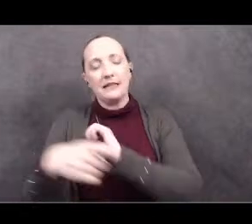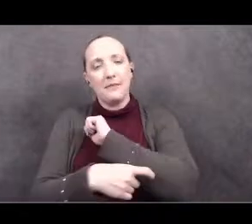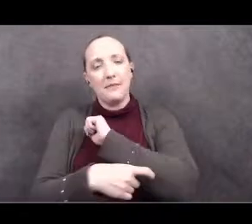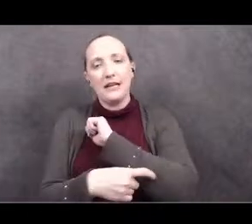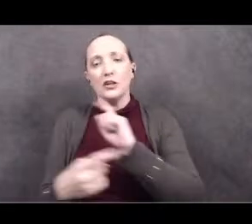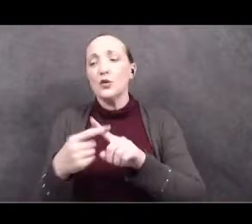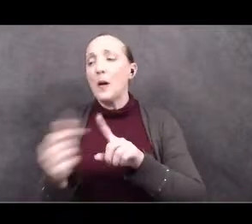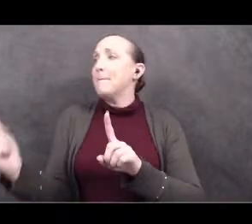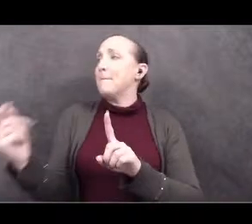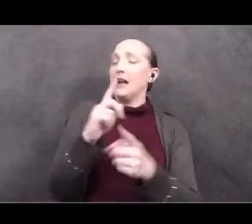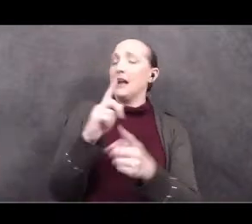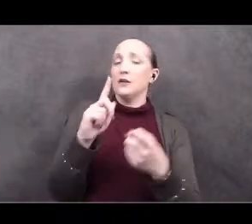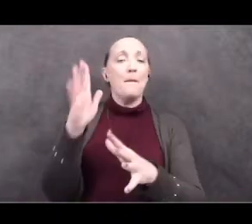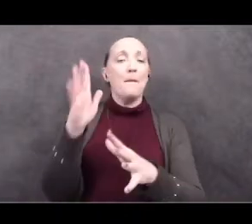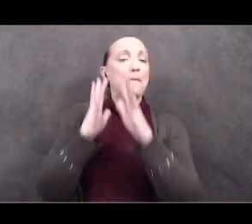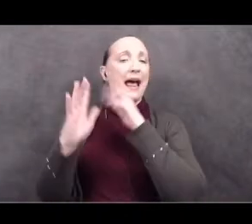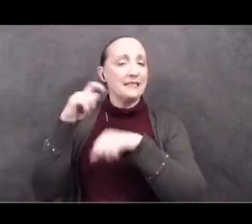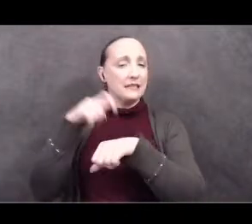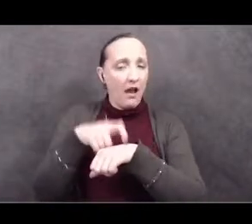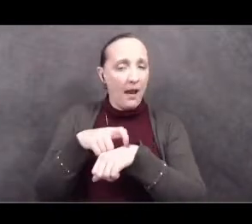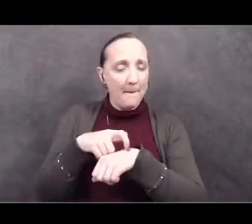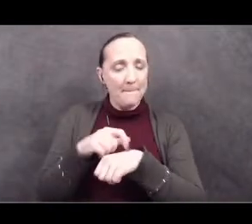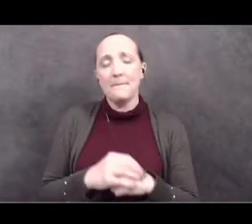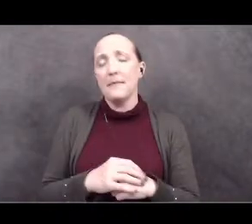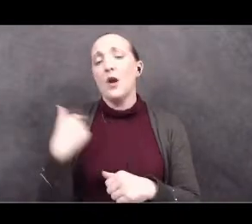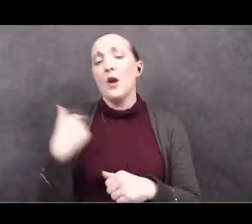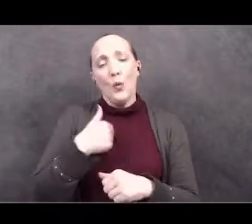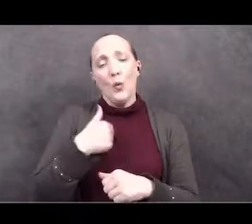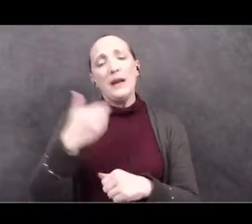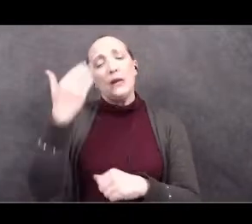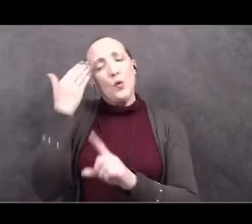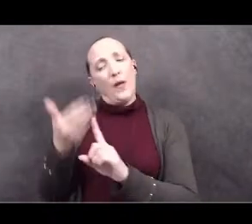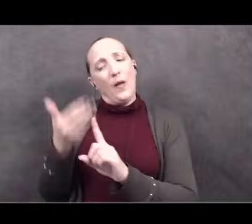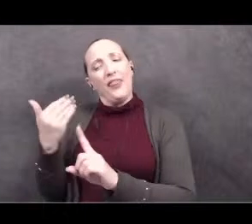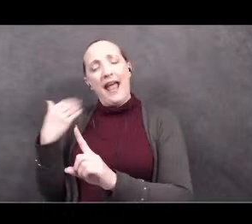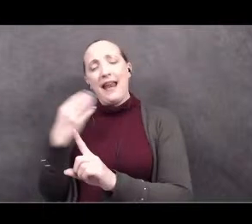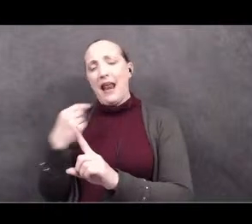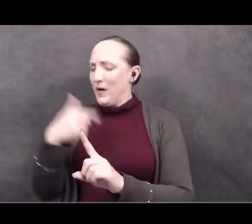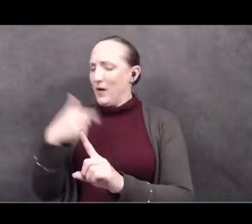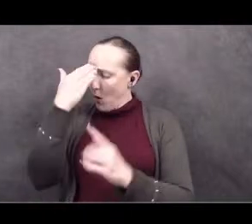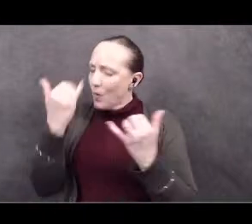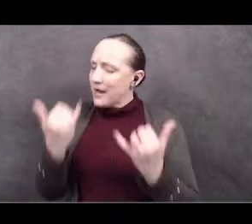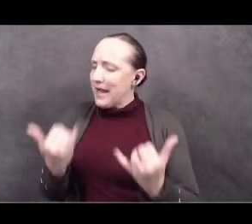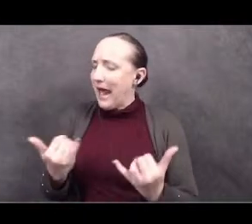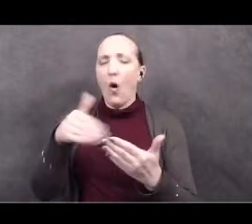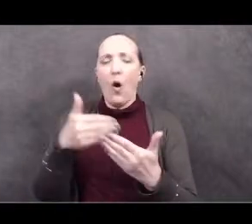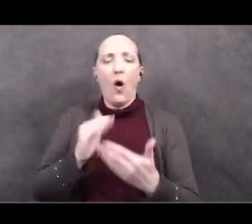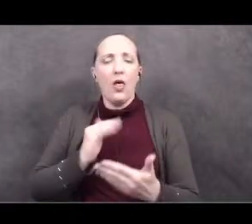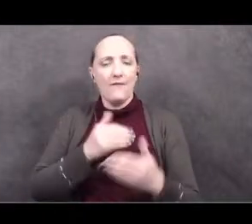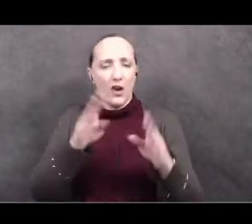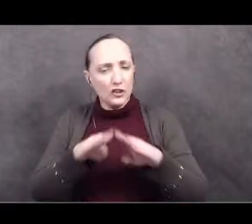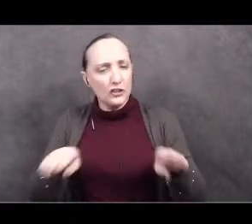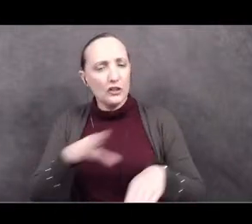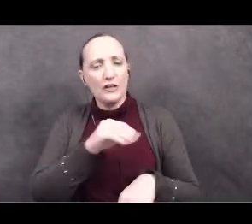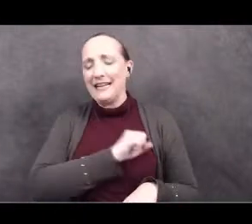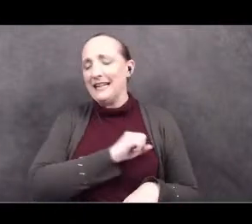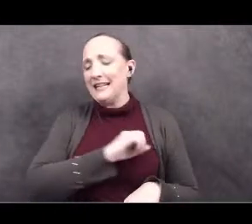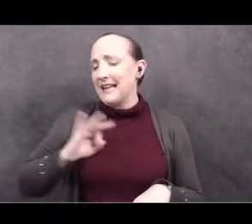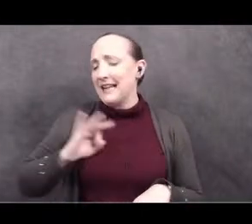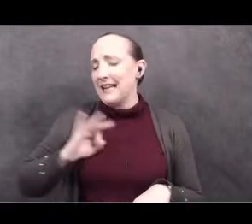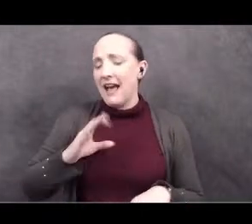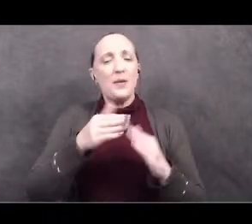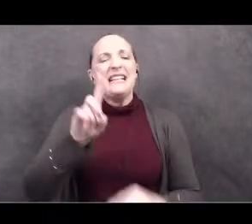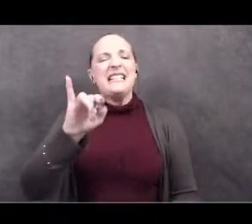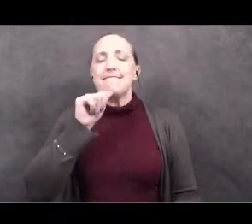knew then and we know now all of our children staff and communities did not matter I truly